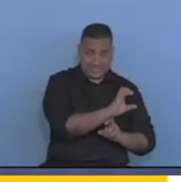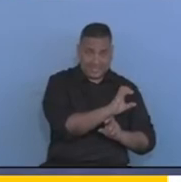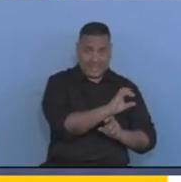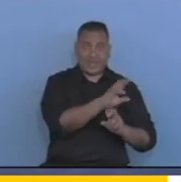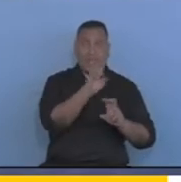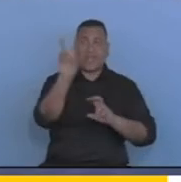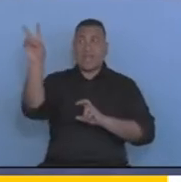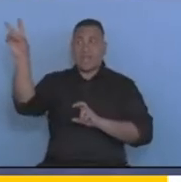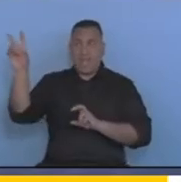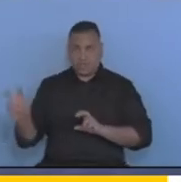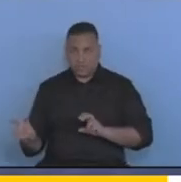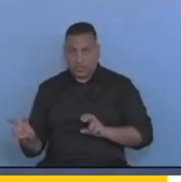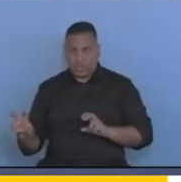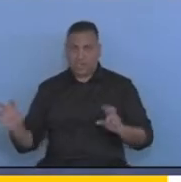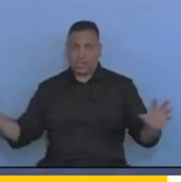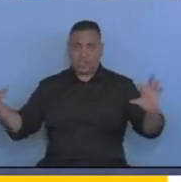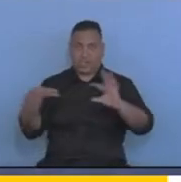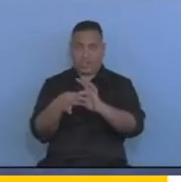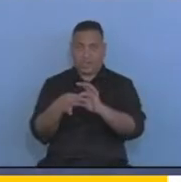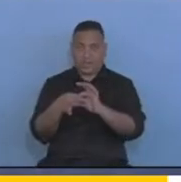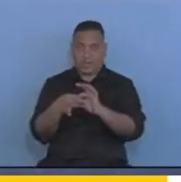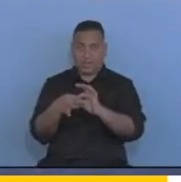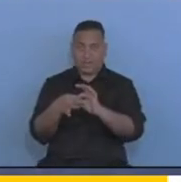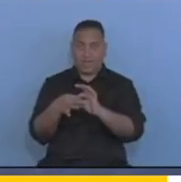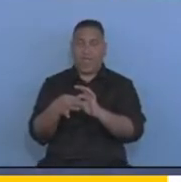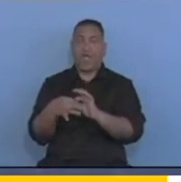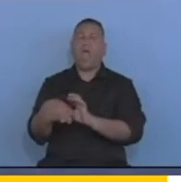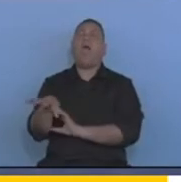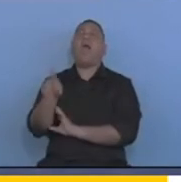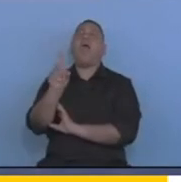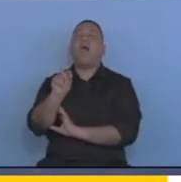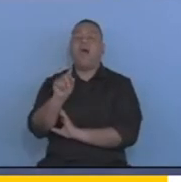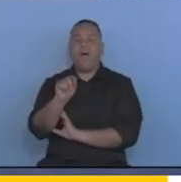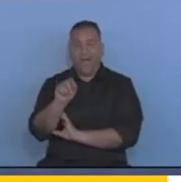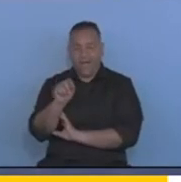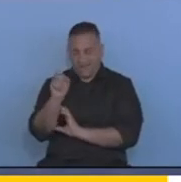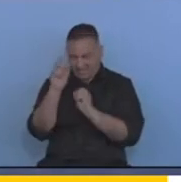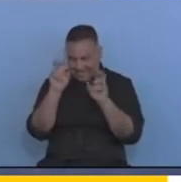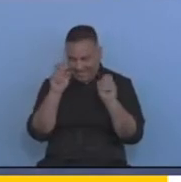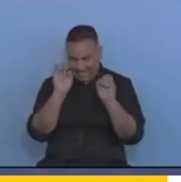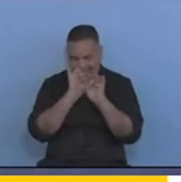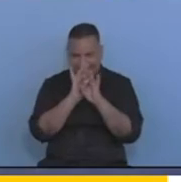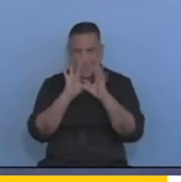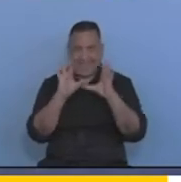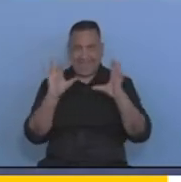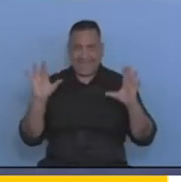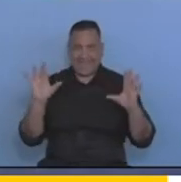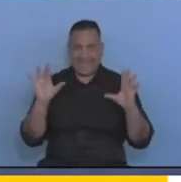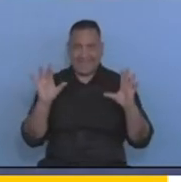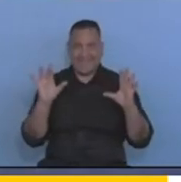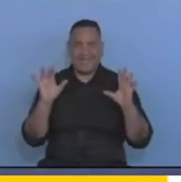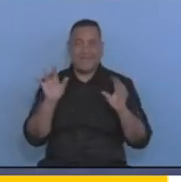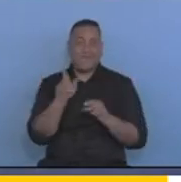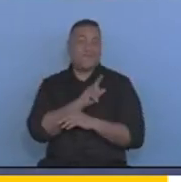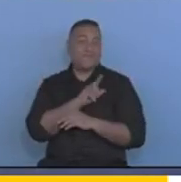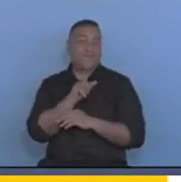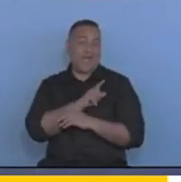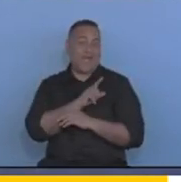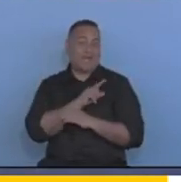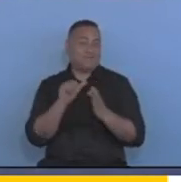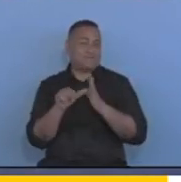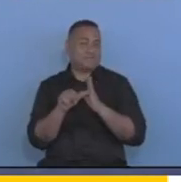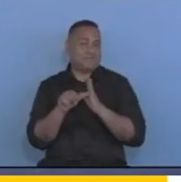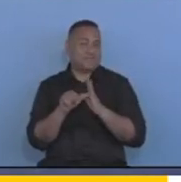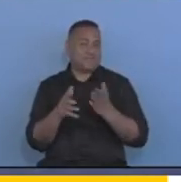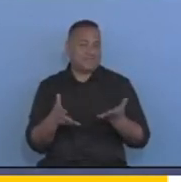electrical. Okay. One for me. Now, let's ask you this, because this is the important thing. I mean, this is certainly